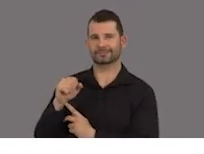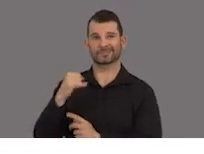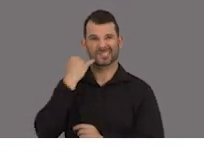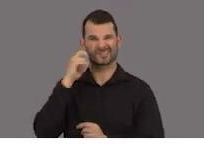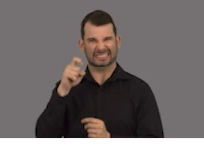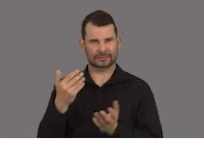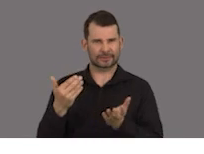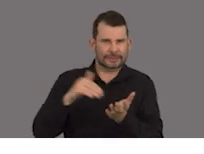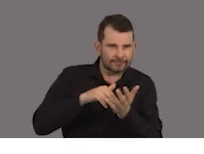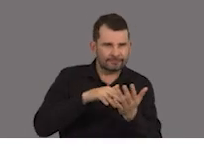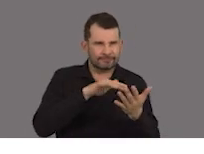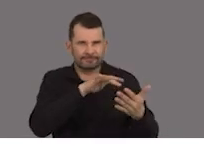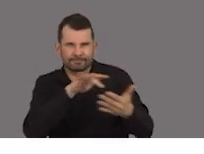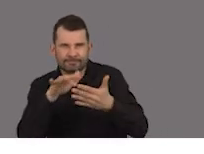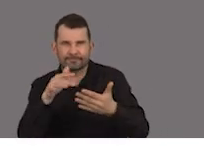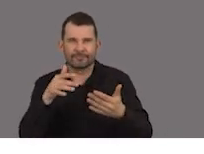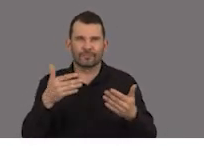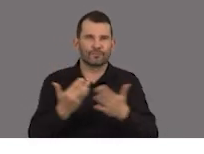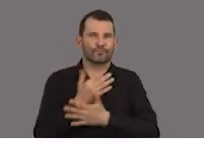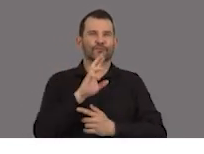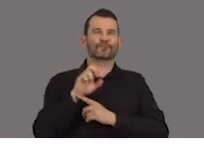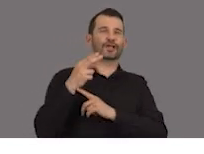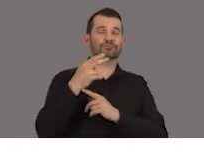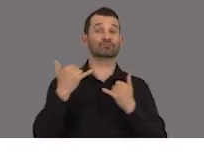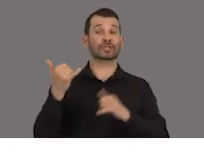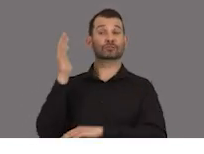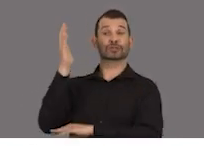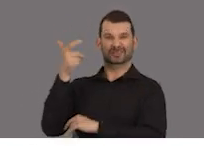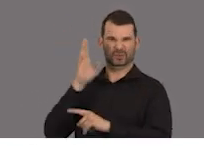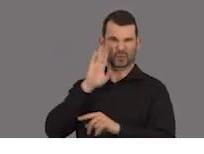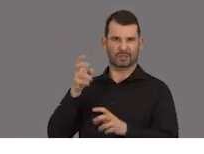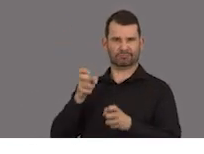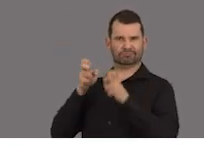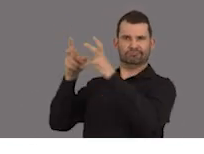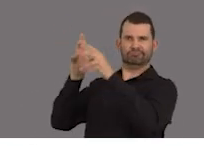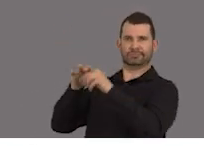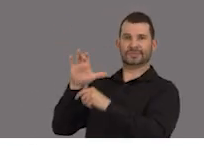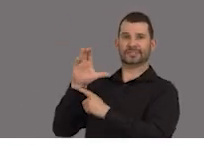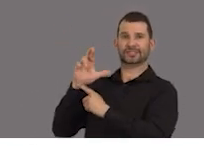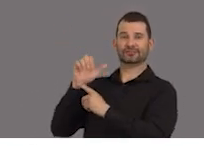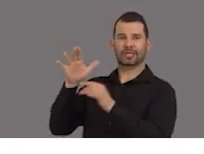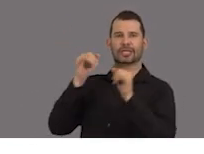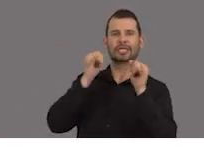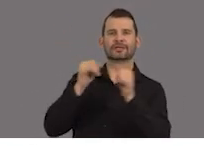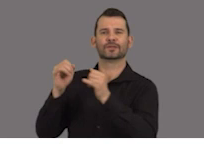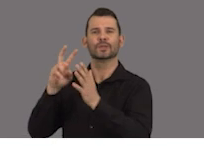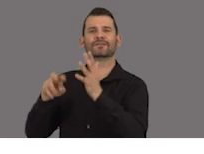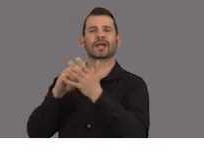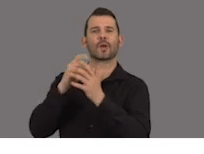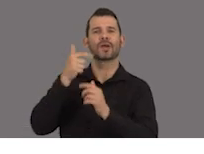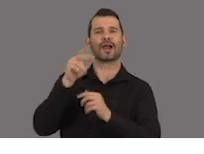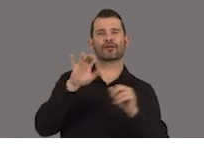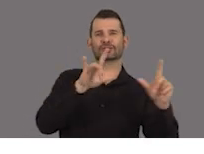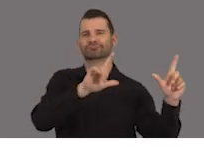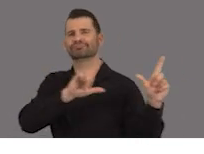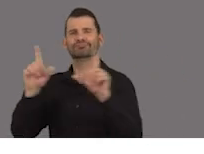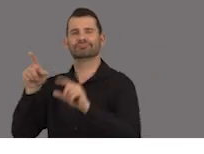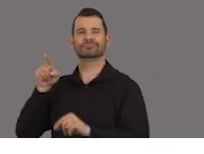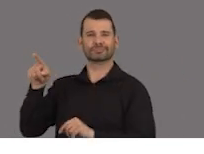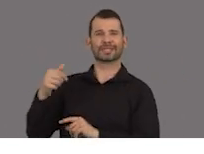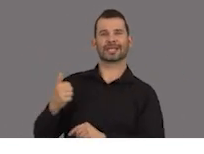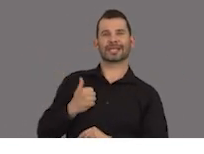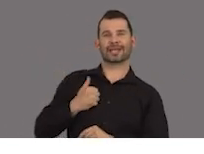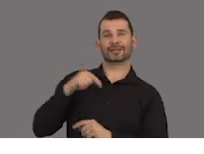canada.ca/taxes. If you need a refresher, today's presentation will be posted on the CRA's Individuals Video